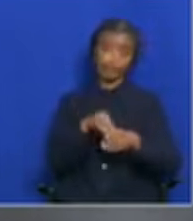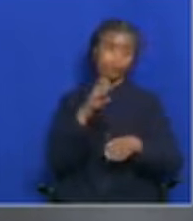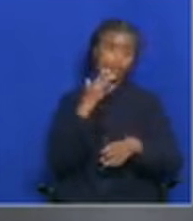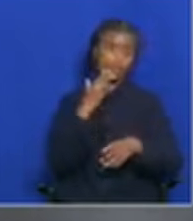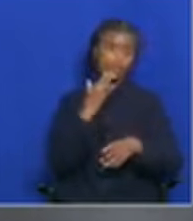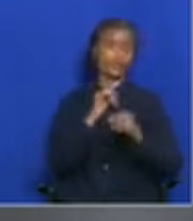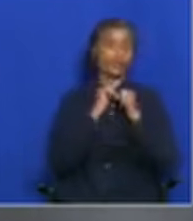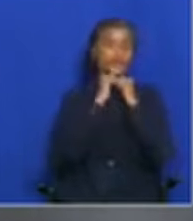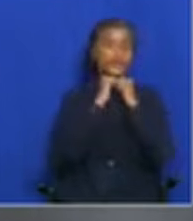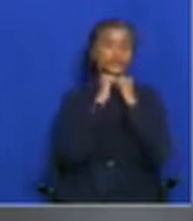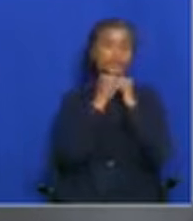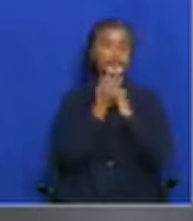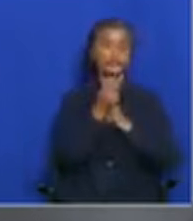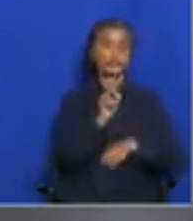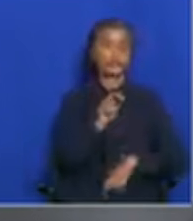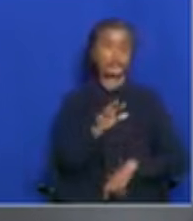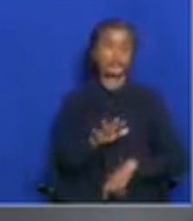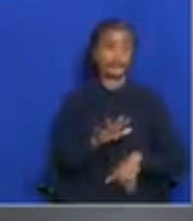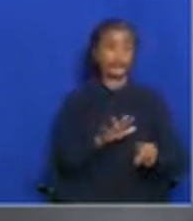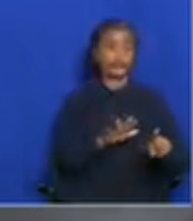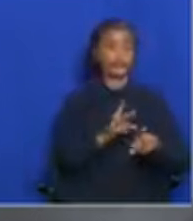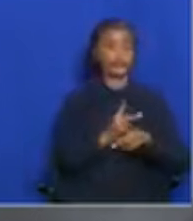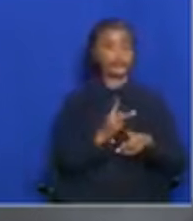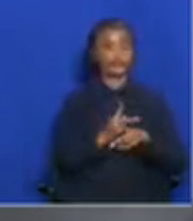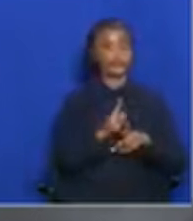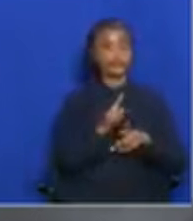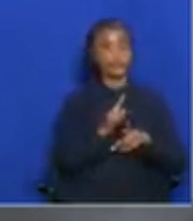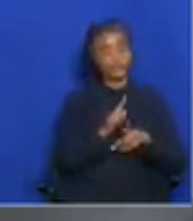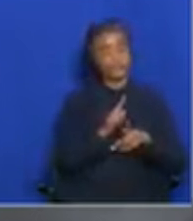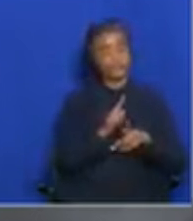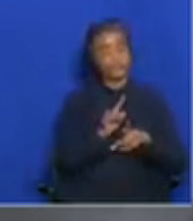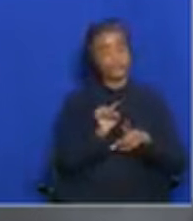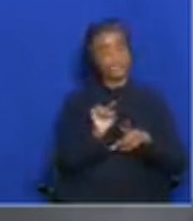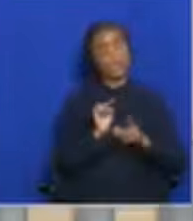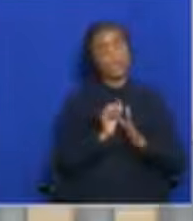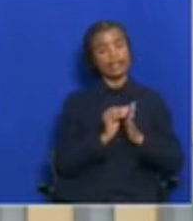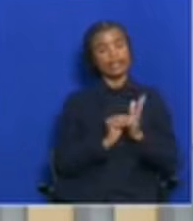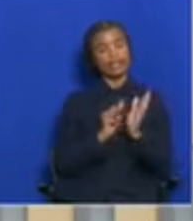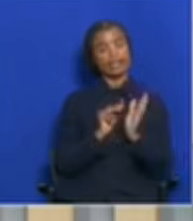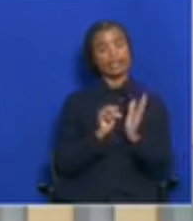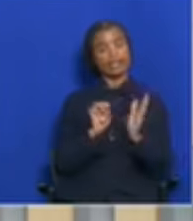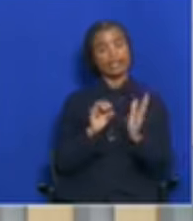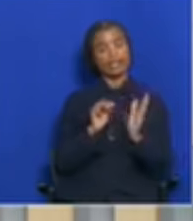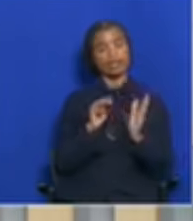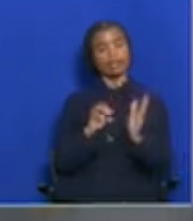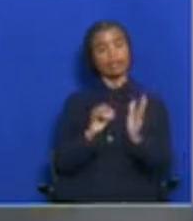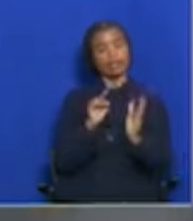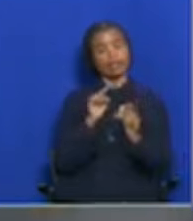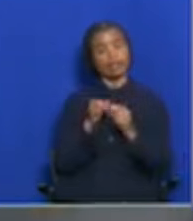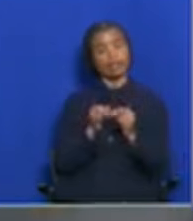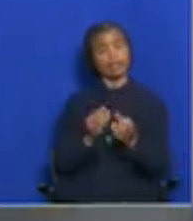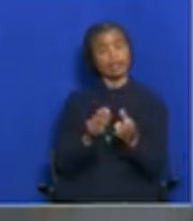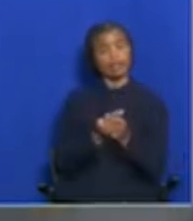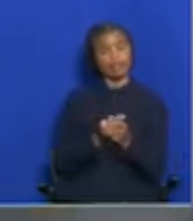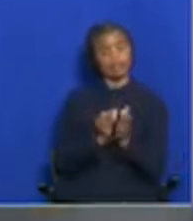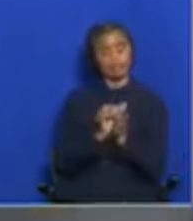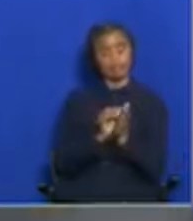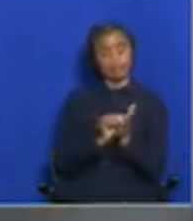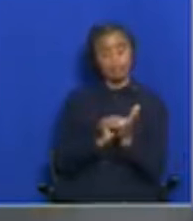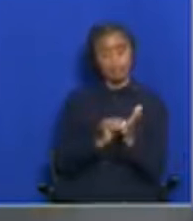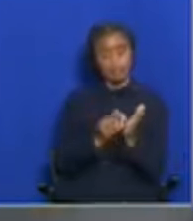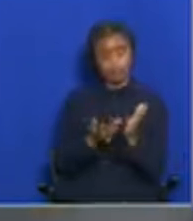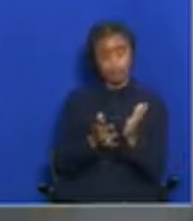memo where he raises pertinent questions regarding the case. And your